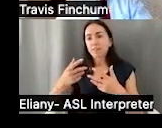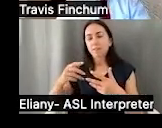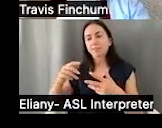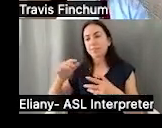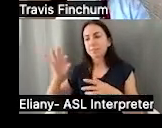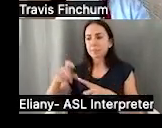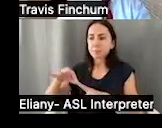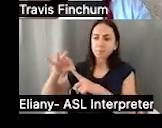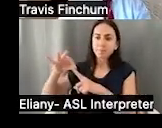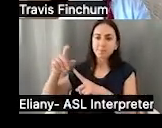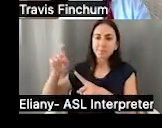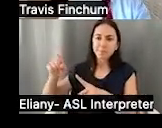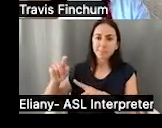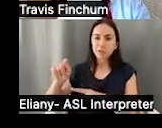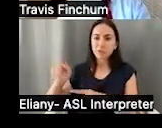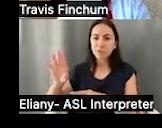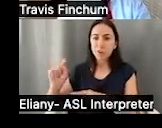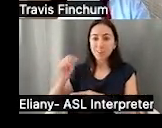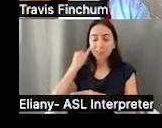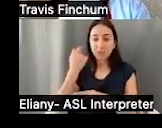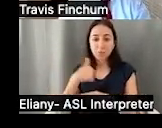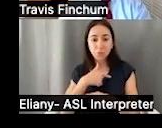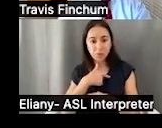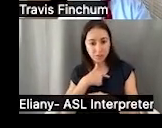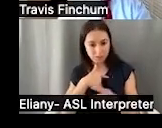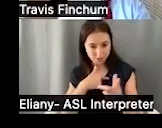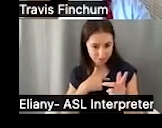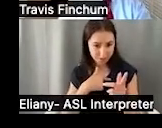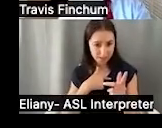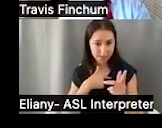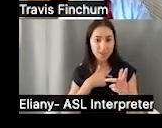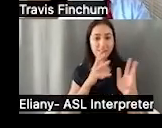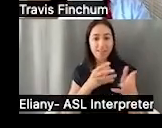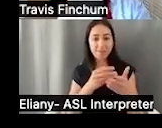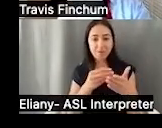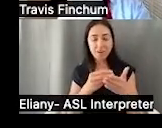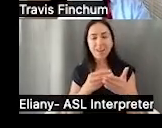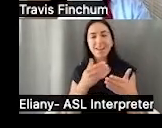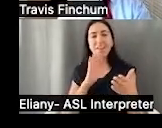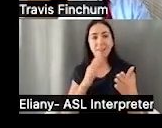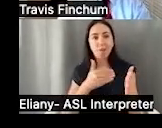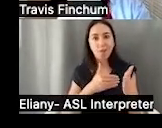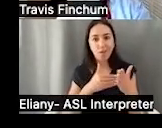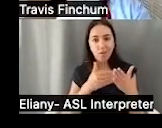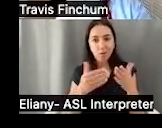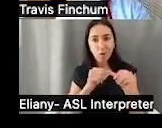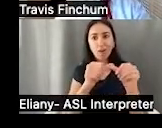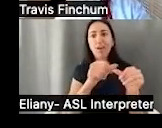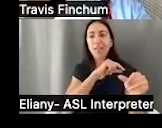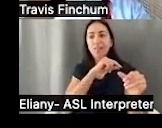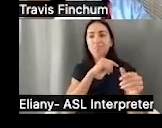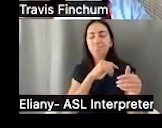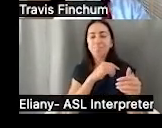to leave any money directly to them, we would cause a problem with their ongoing eligibility. I didn't mention about